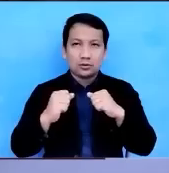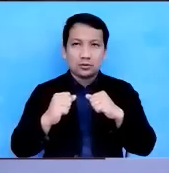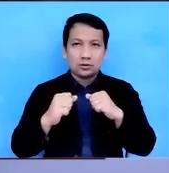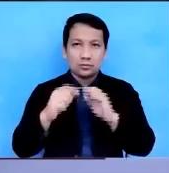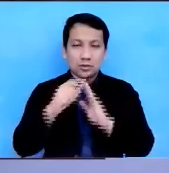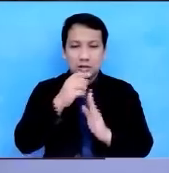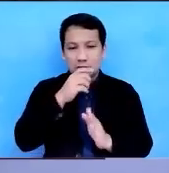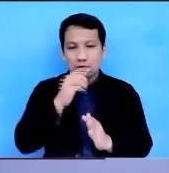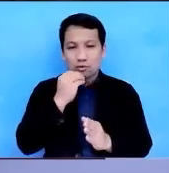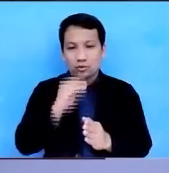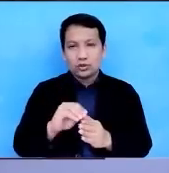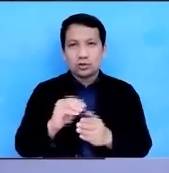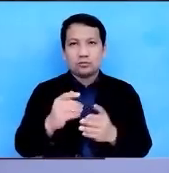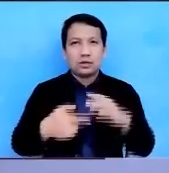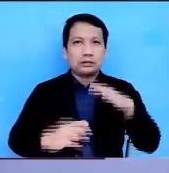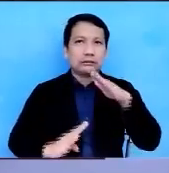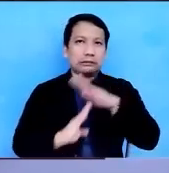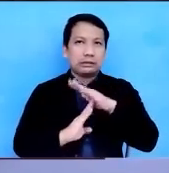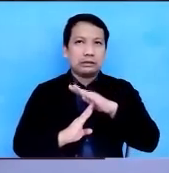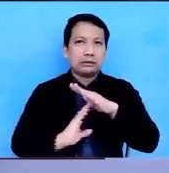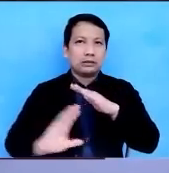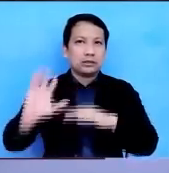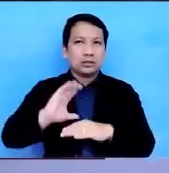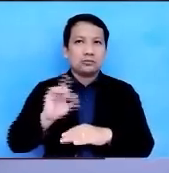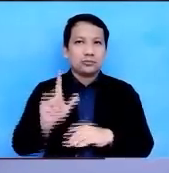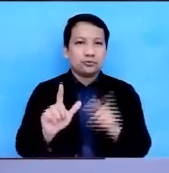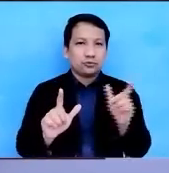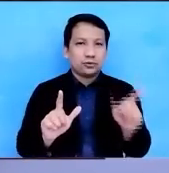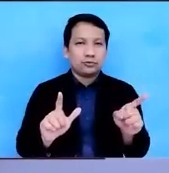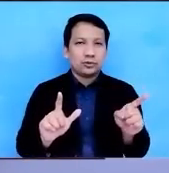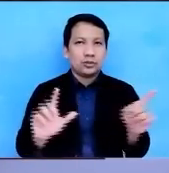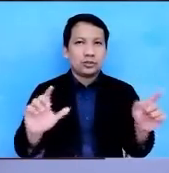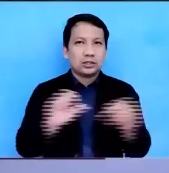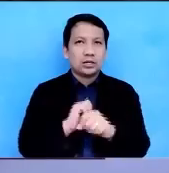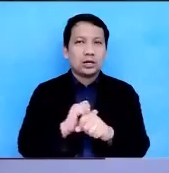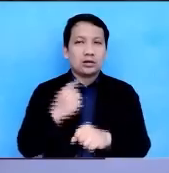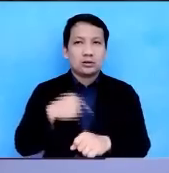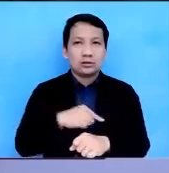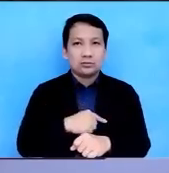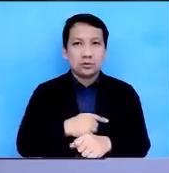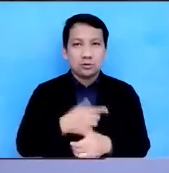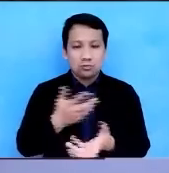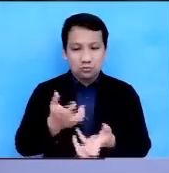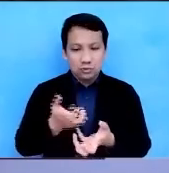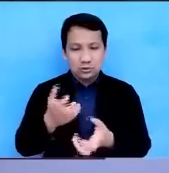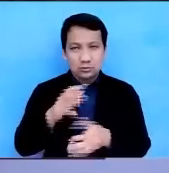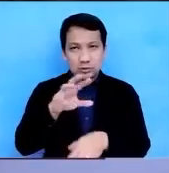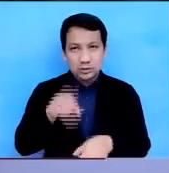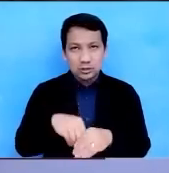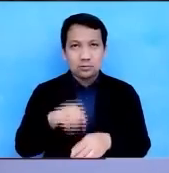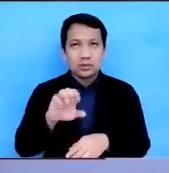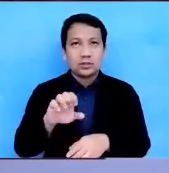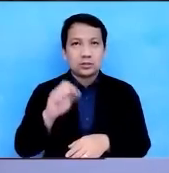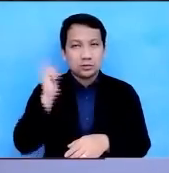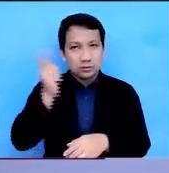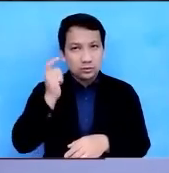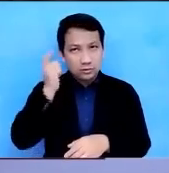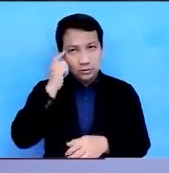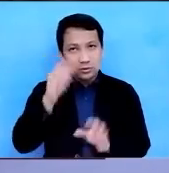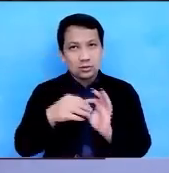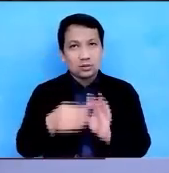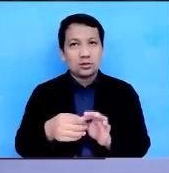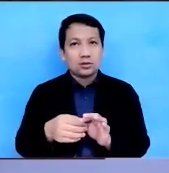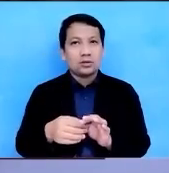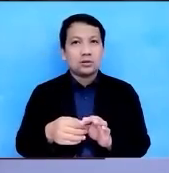Unfortunately, it expired the year 2021. And part of our wish list po sana dun sa e-government law ho natin is the